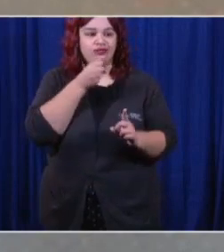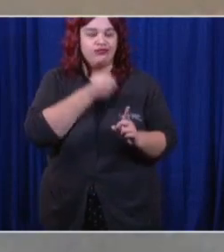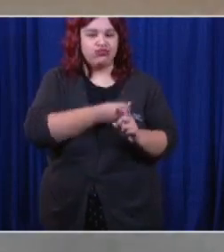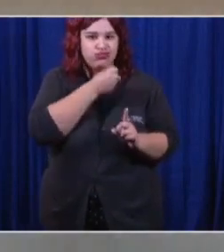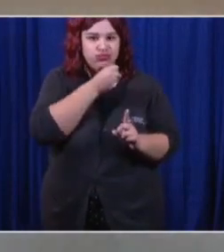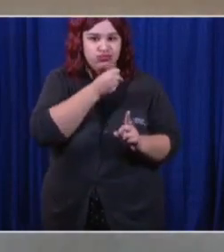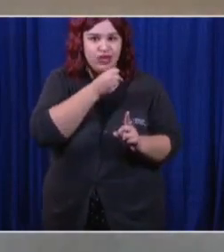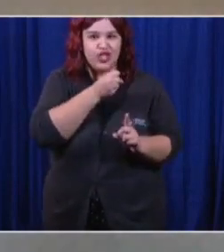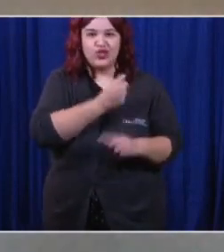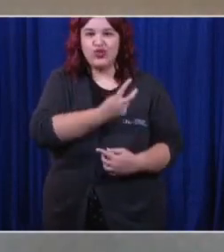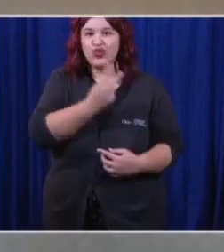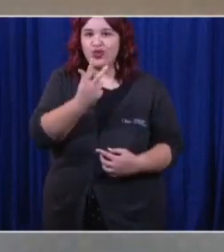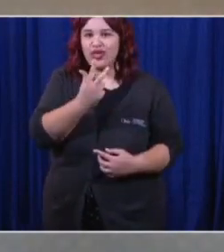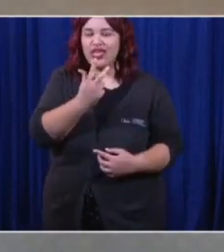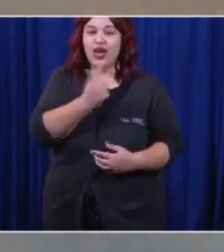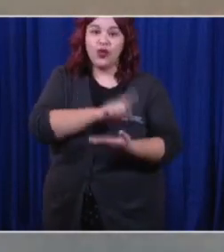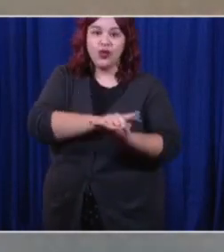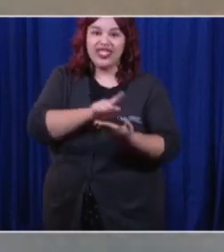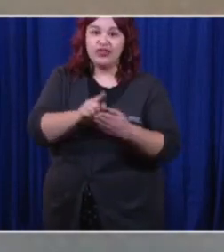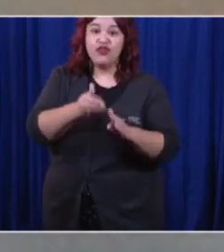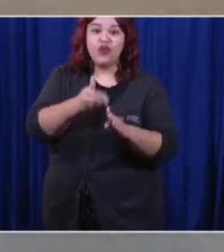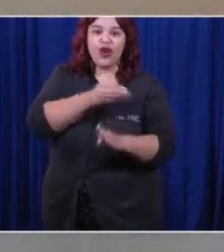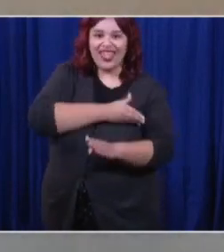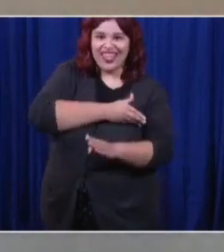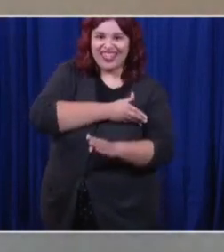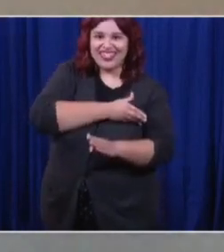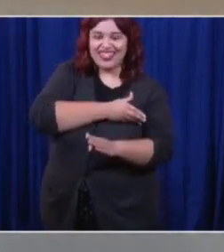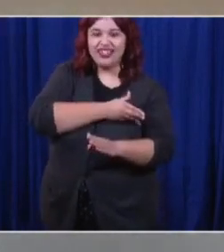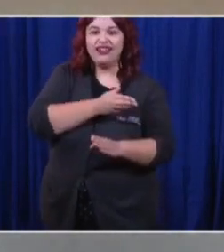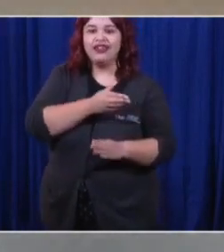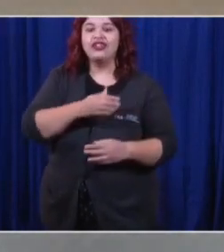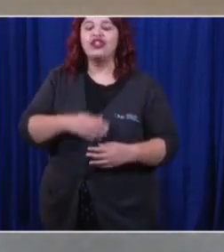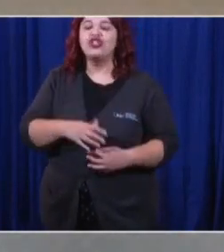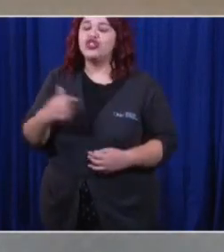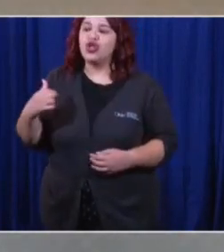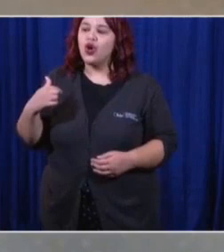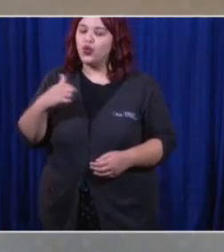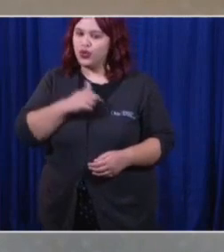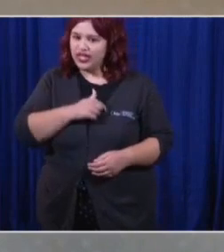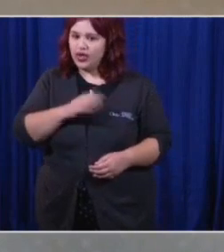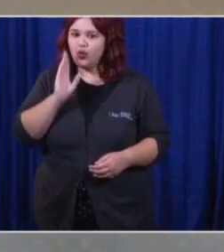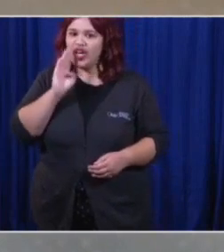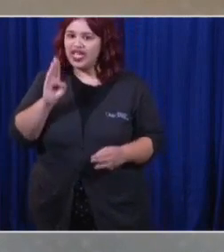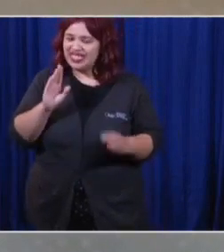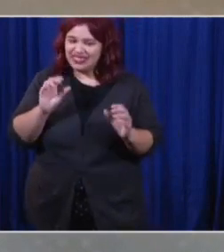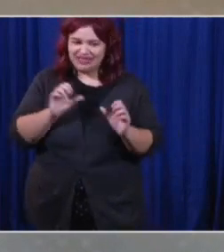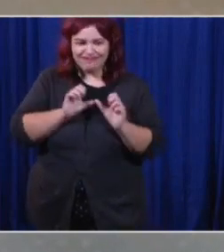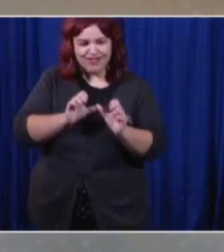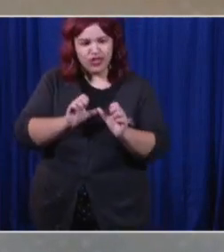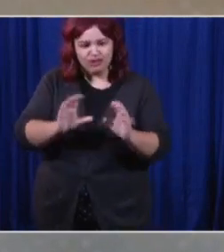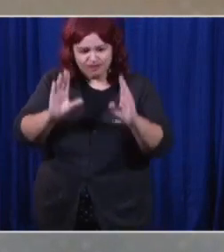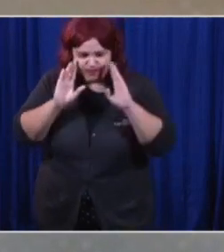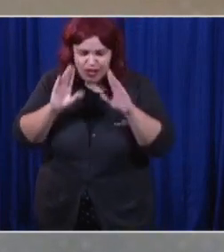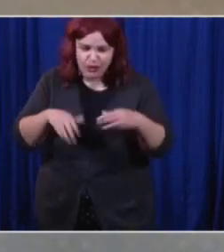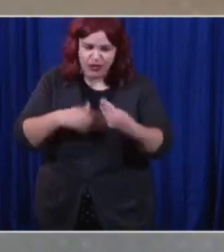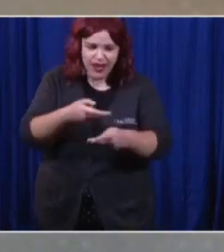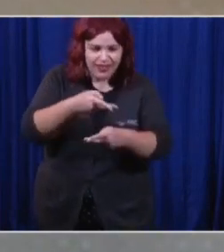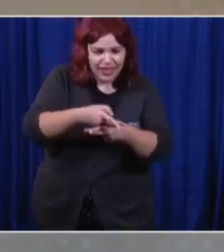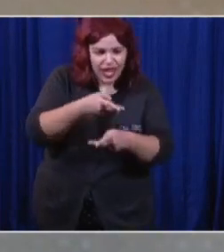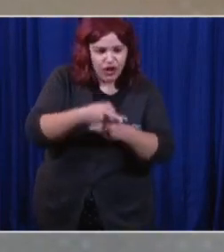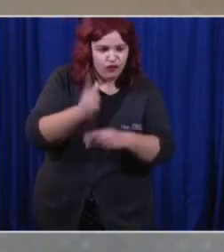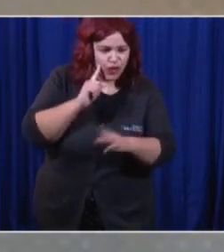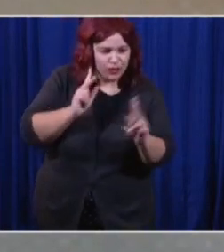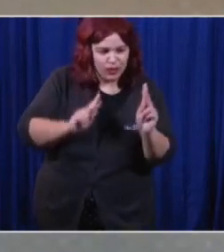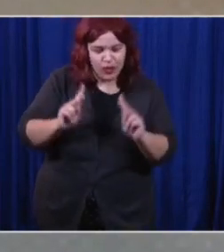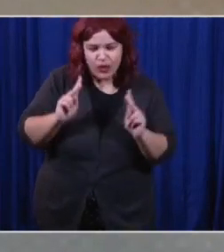reversing now. We're going to continue to load balance and monitor very carefully the care that we give, and hopefully